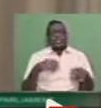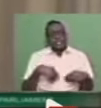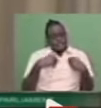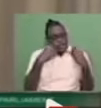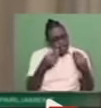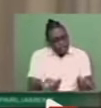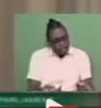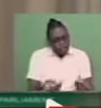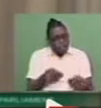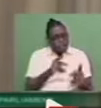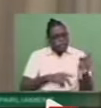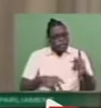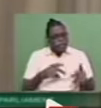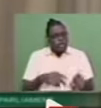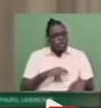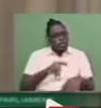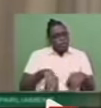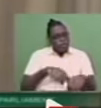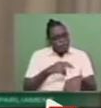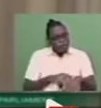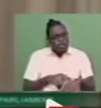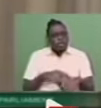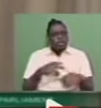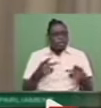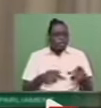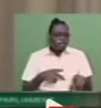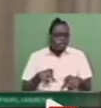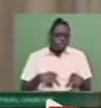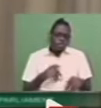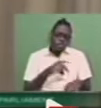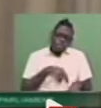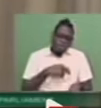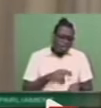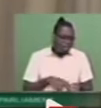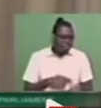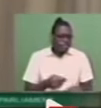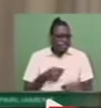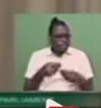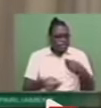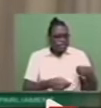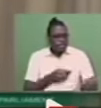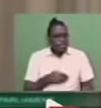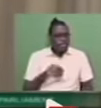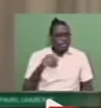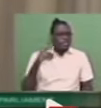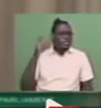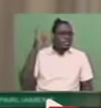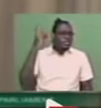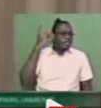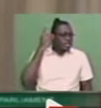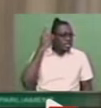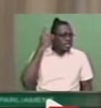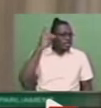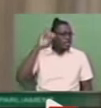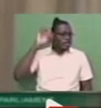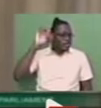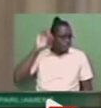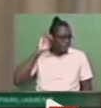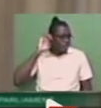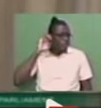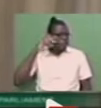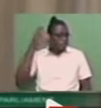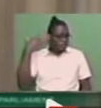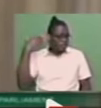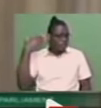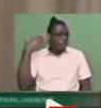was a brilliant plan by the late Dr. Eric Williams, that the wealth of the nation belonged